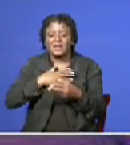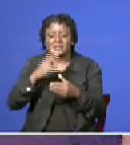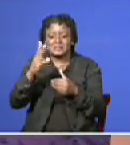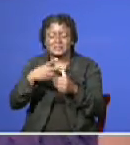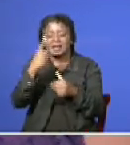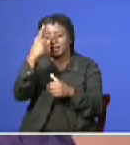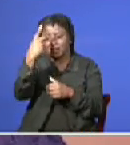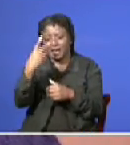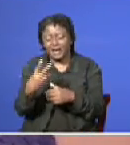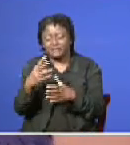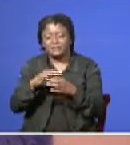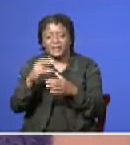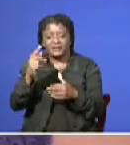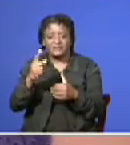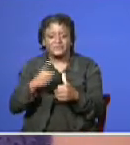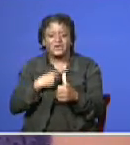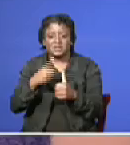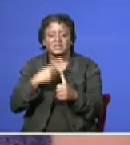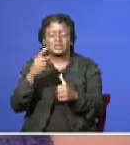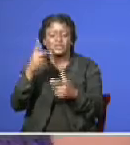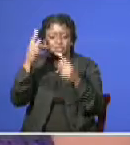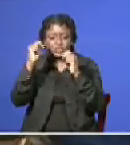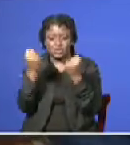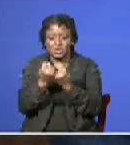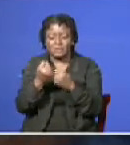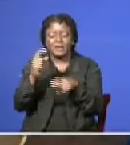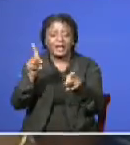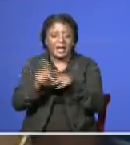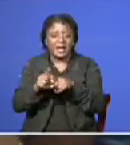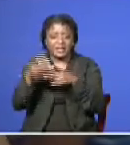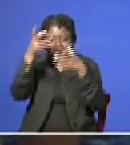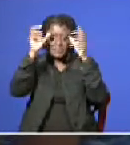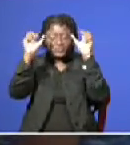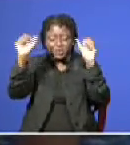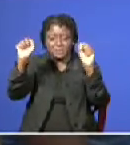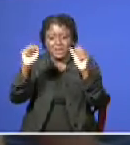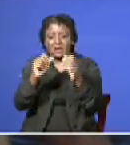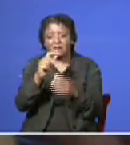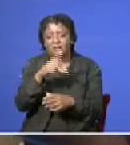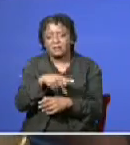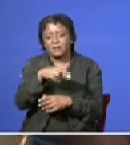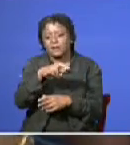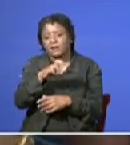half of my first term as premier. Reporting